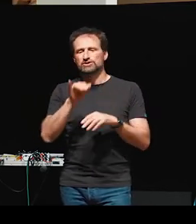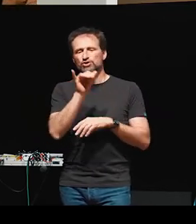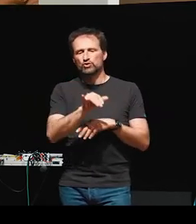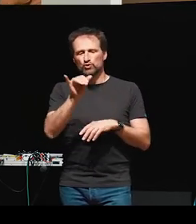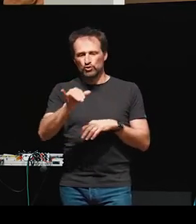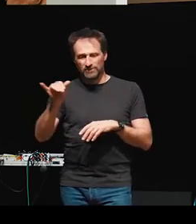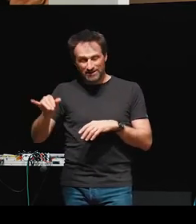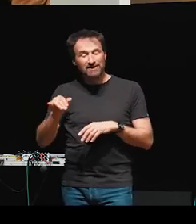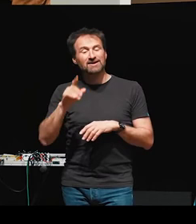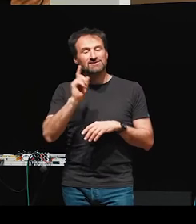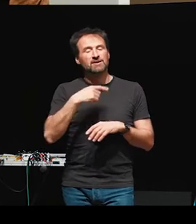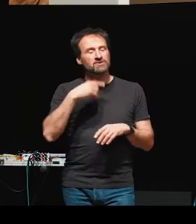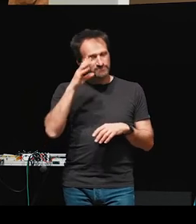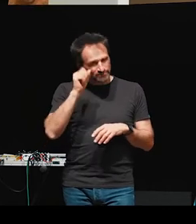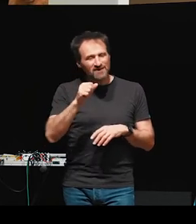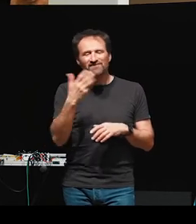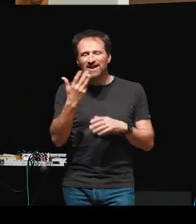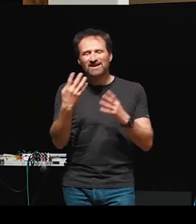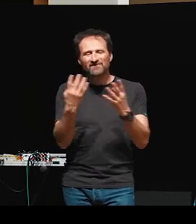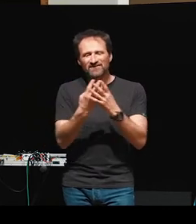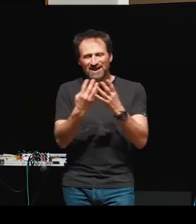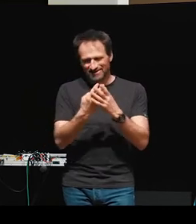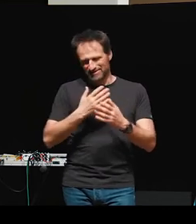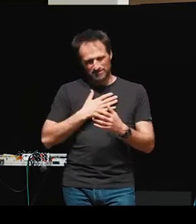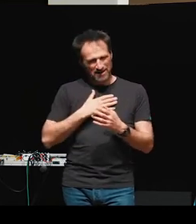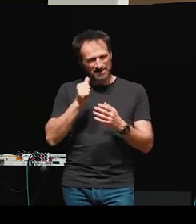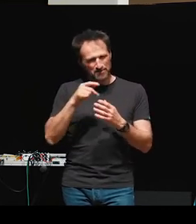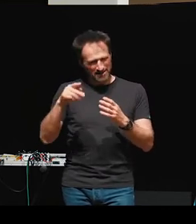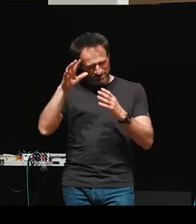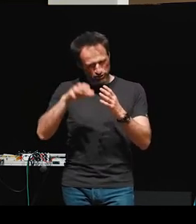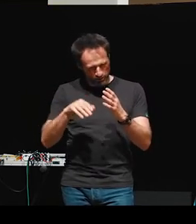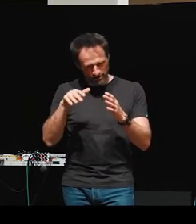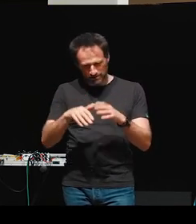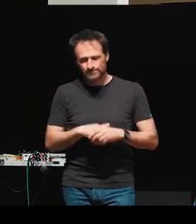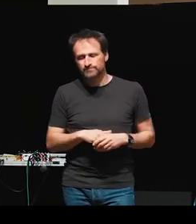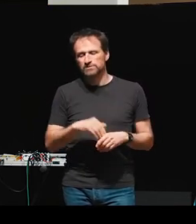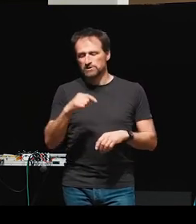which are the filters that I can have in my application. So that's the first thing I'm going to do.